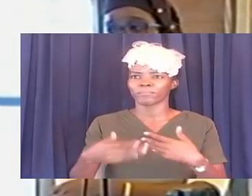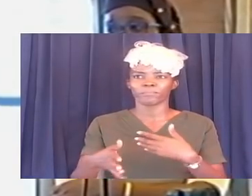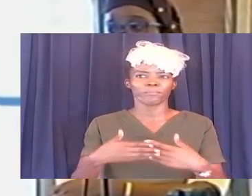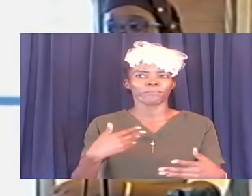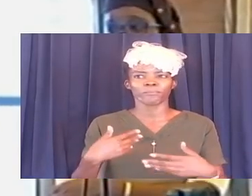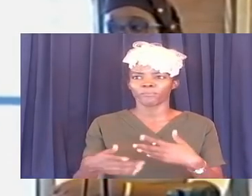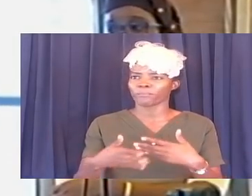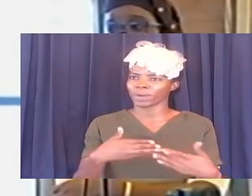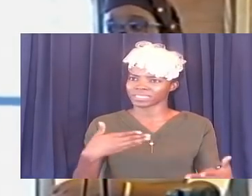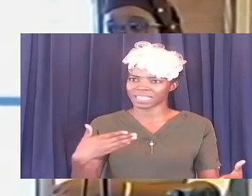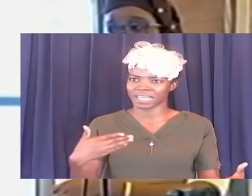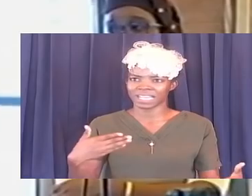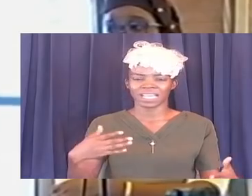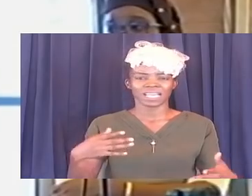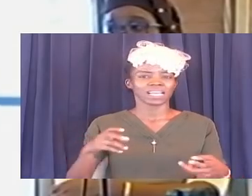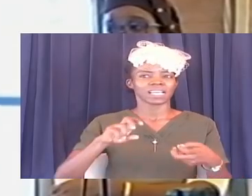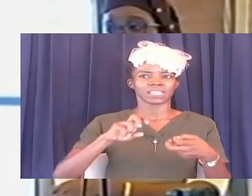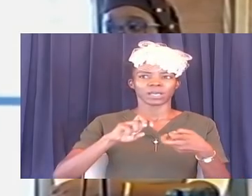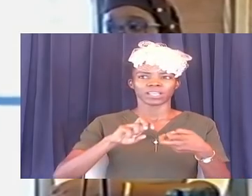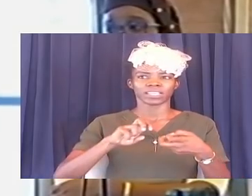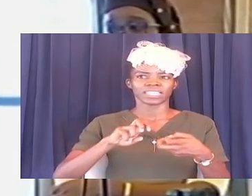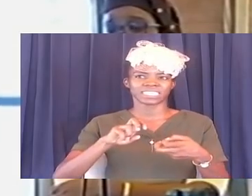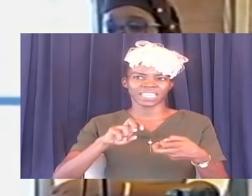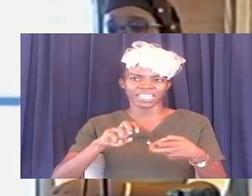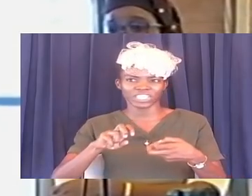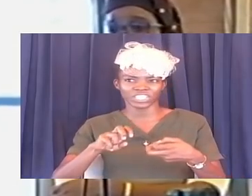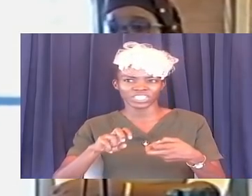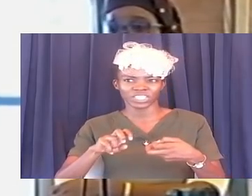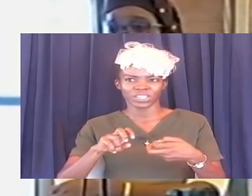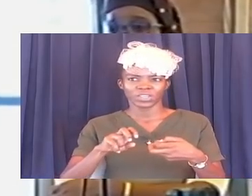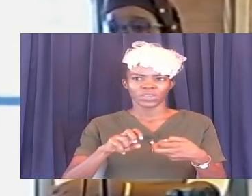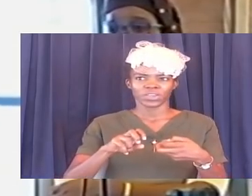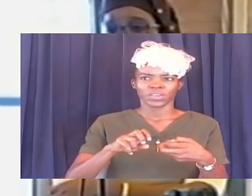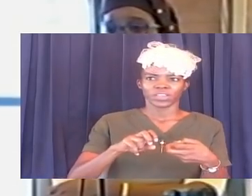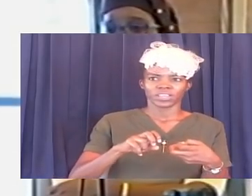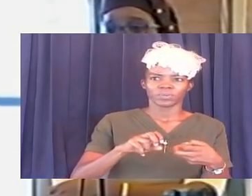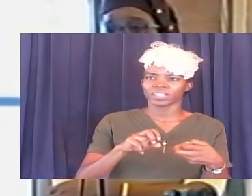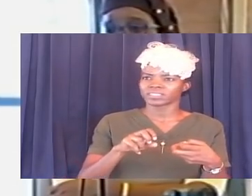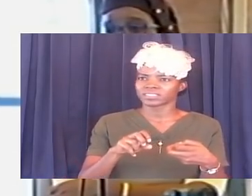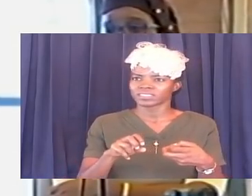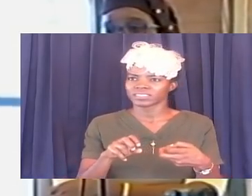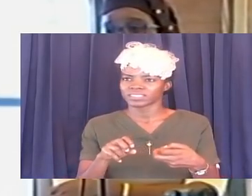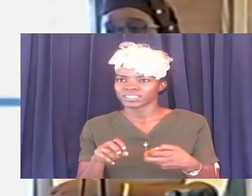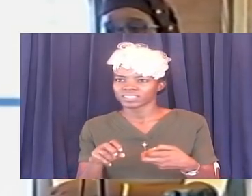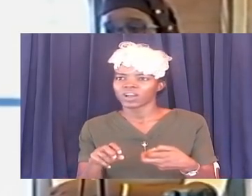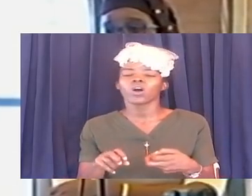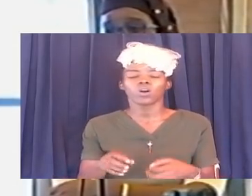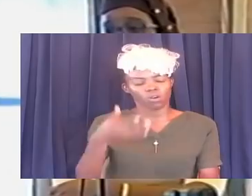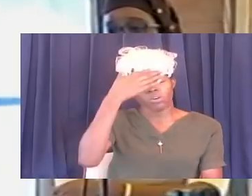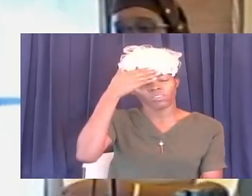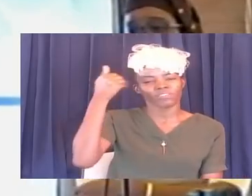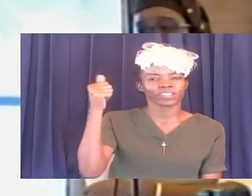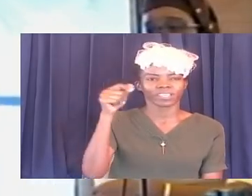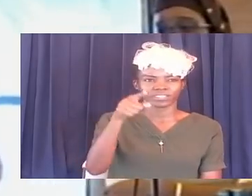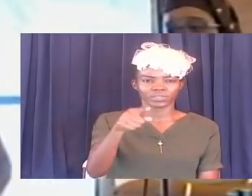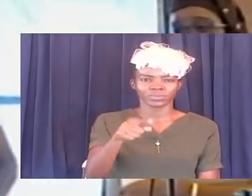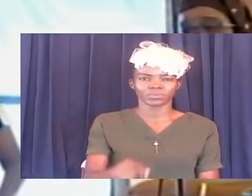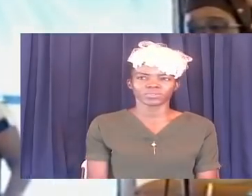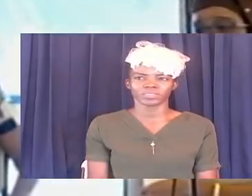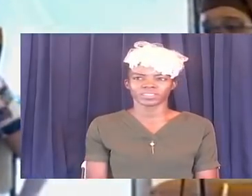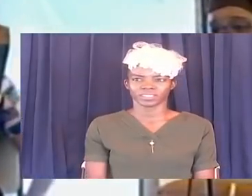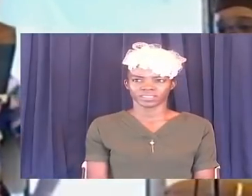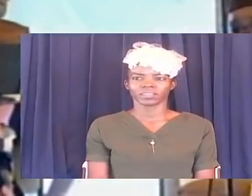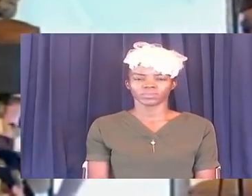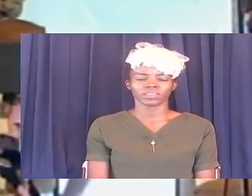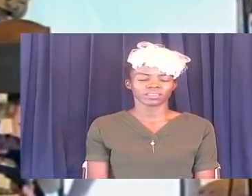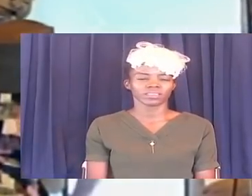are in God. Hallelujah. Just trust him, somebody. Hallelujah. Remember when you used to trust